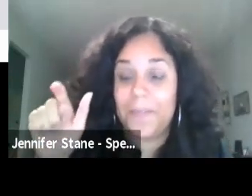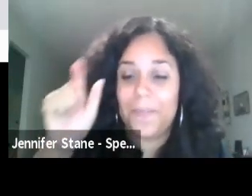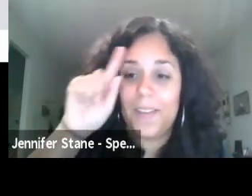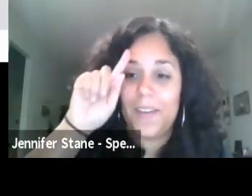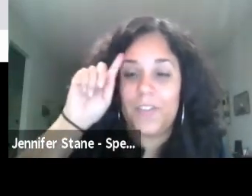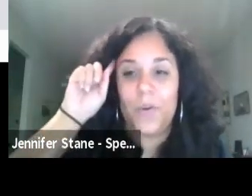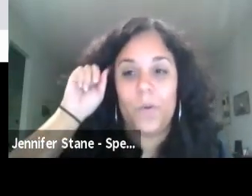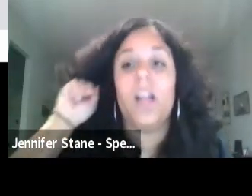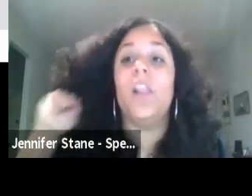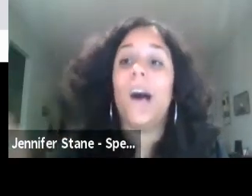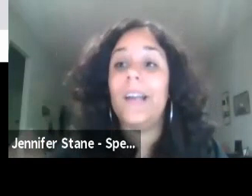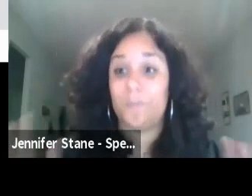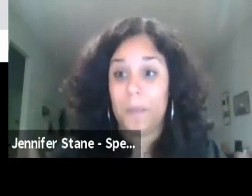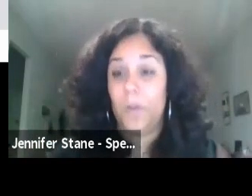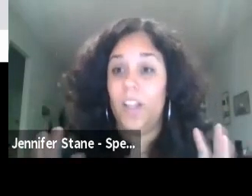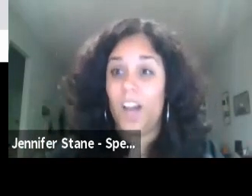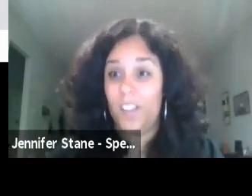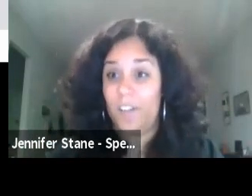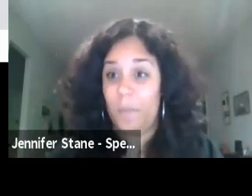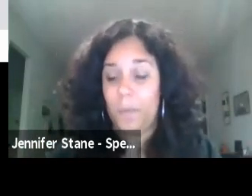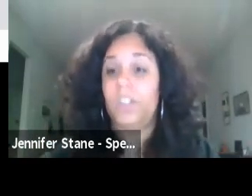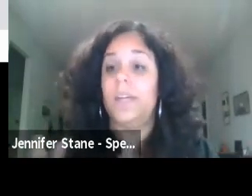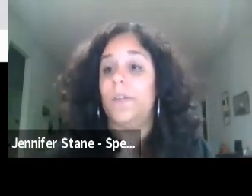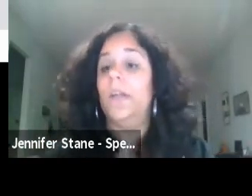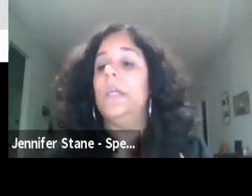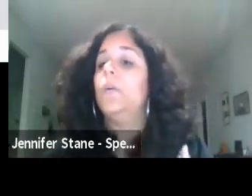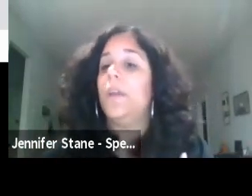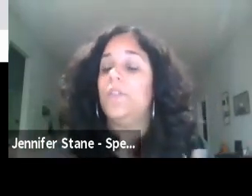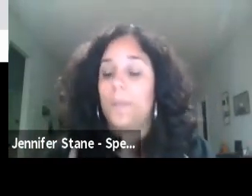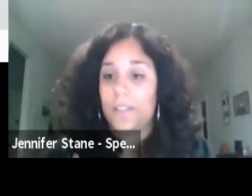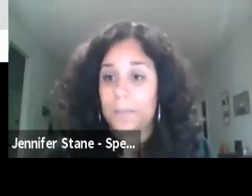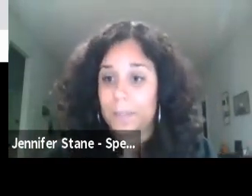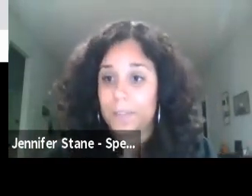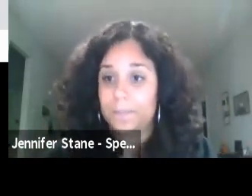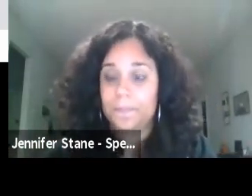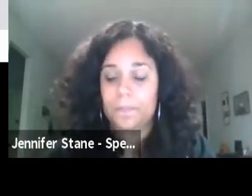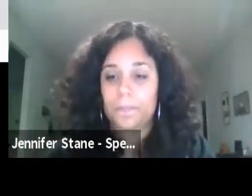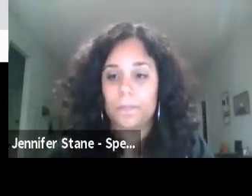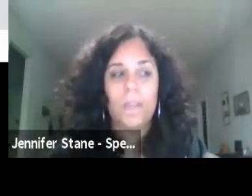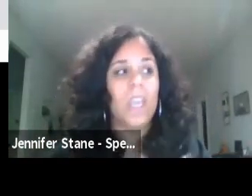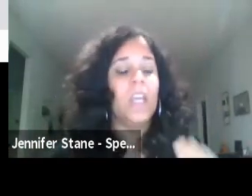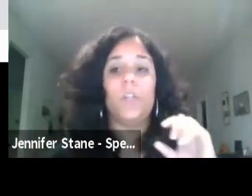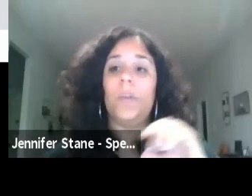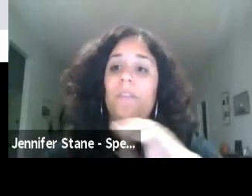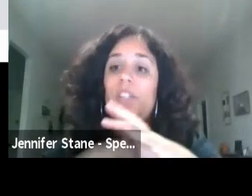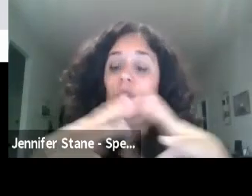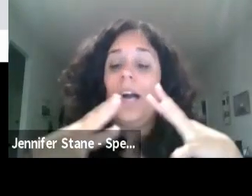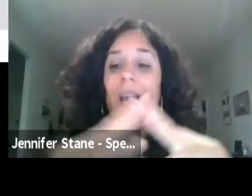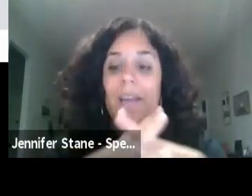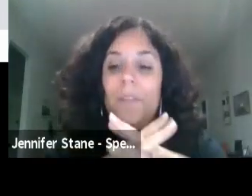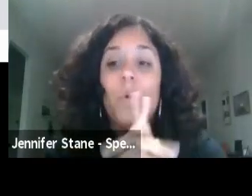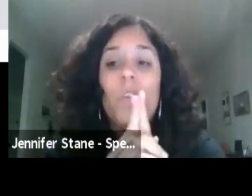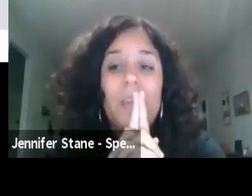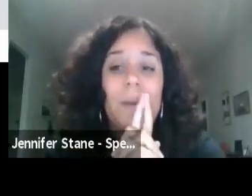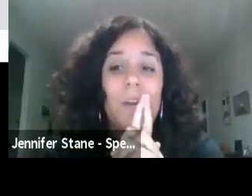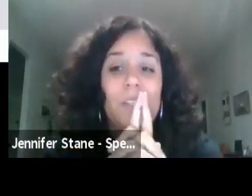mouth. So a lot of people suffer with dry mouth symptoms. So if it's